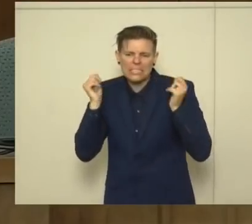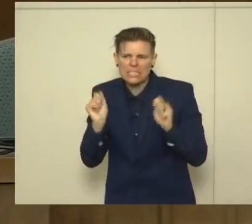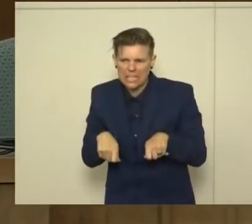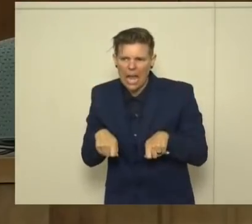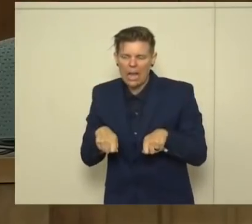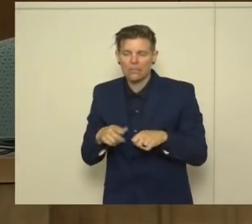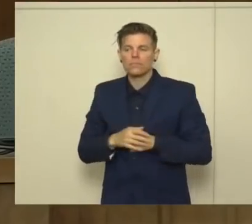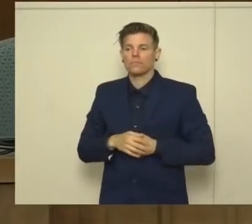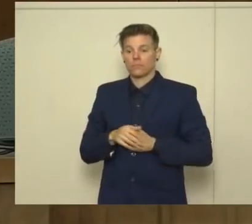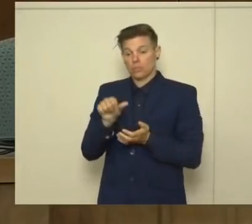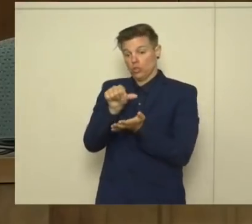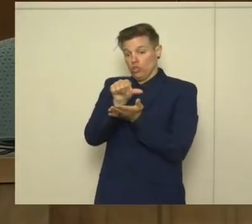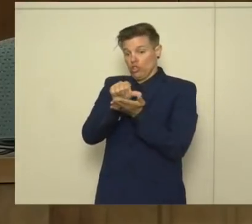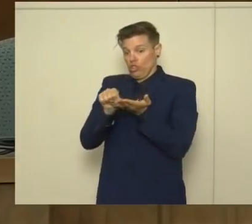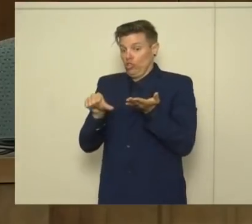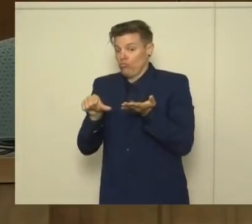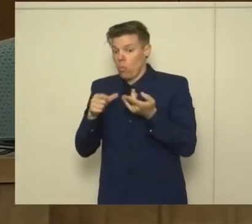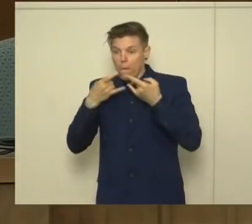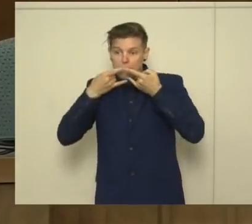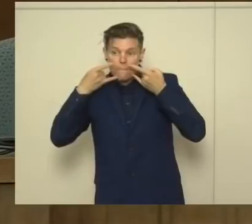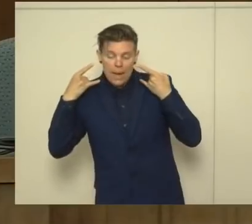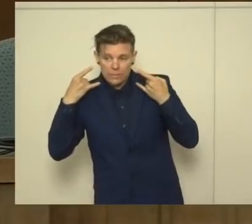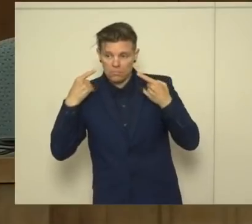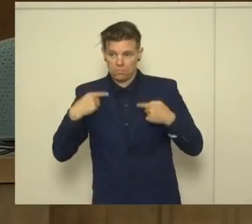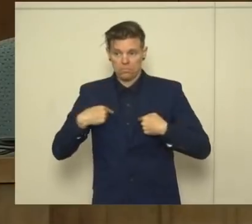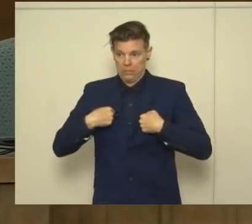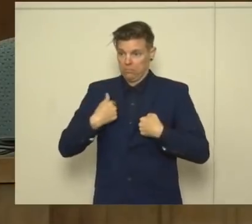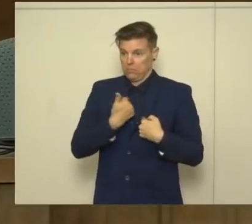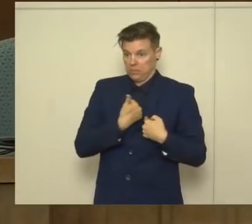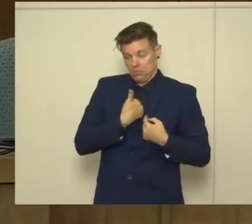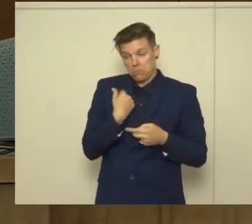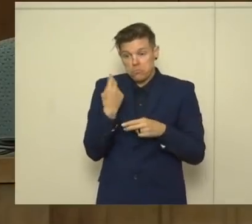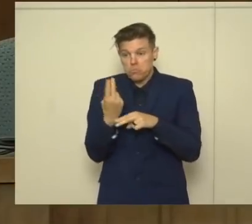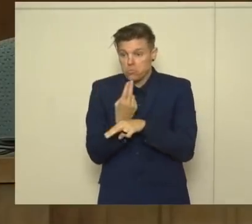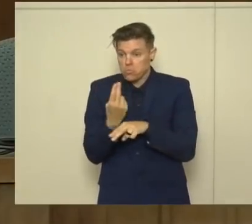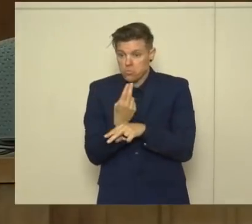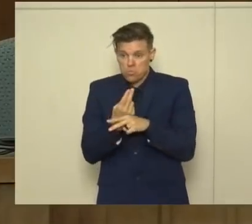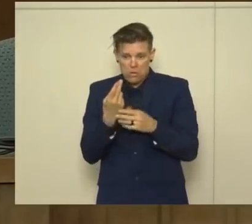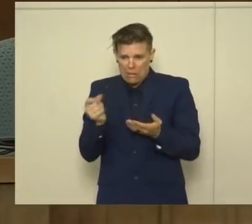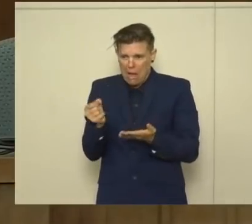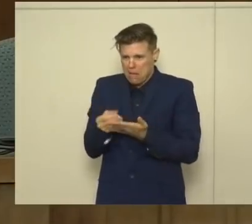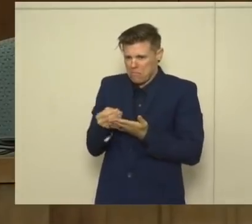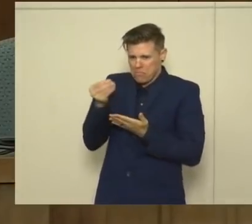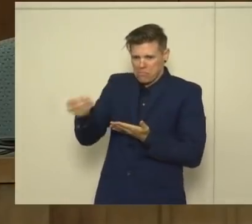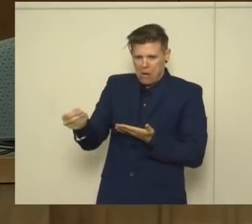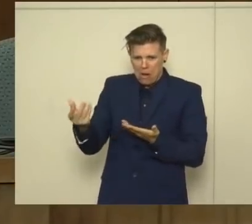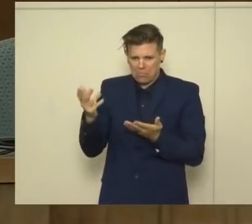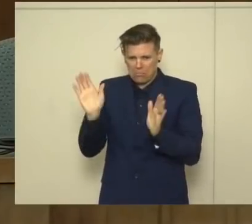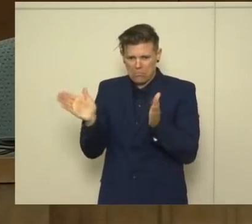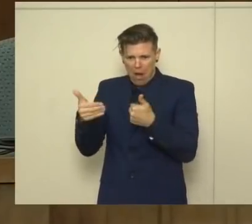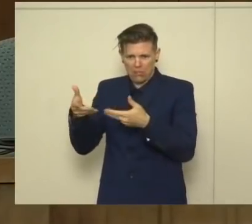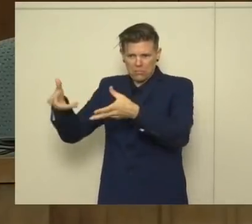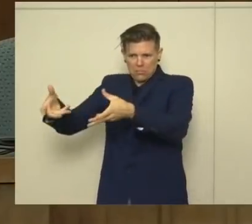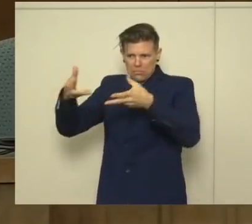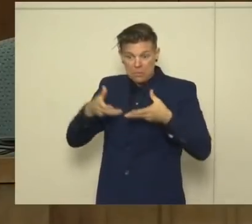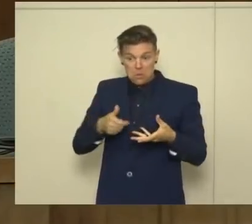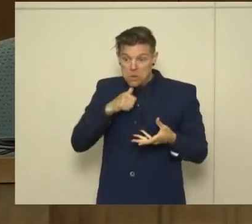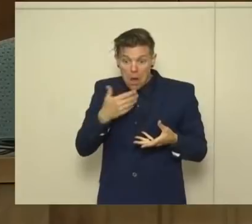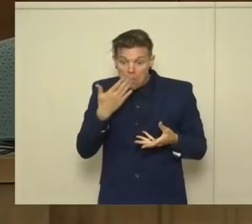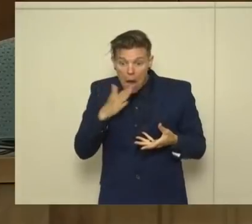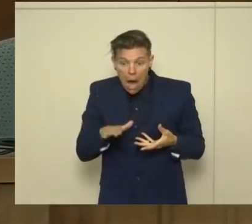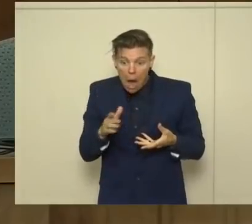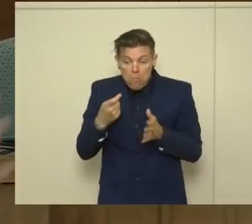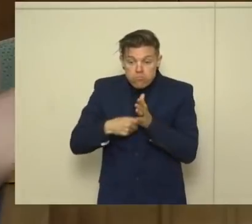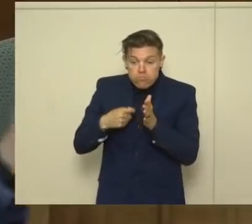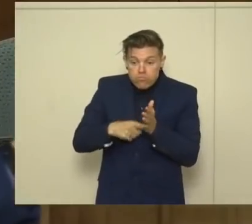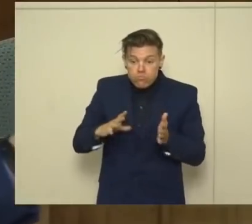often wear when I'm out and about are available now by the box at a reasonably low price. And the state, I heard the